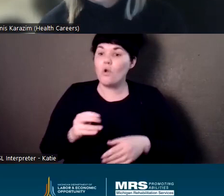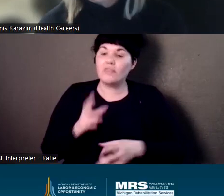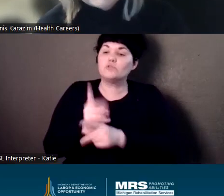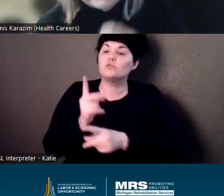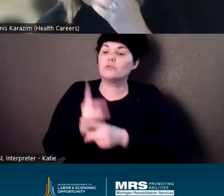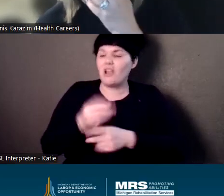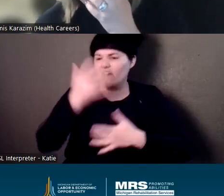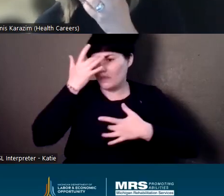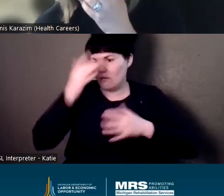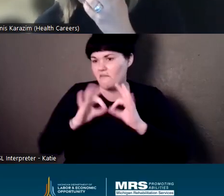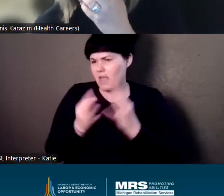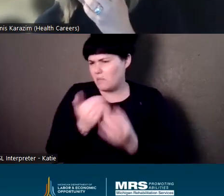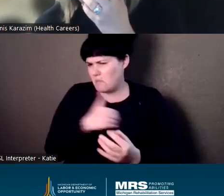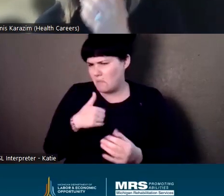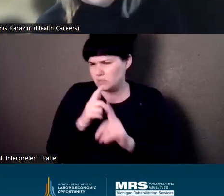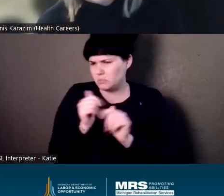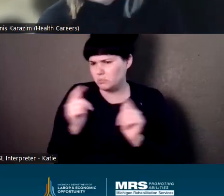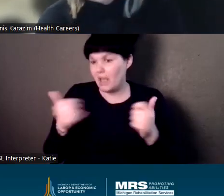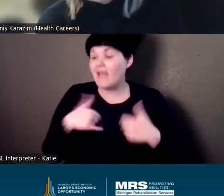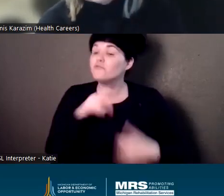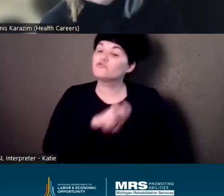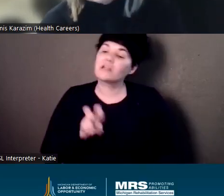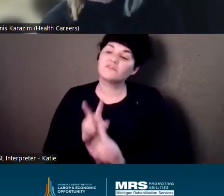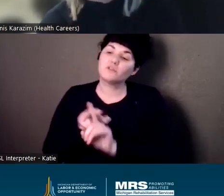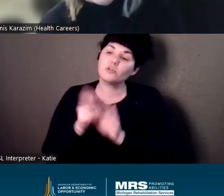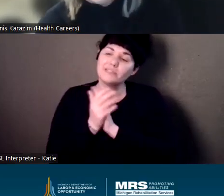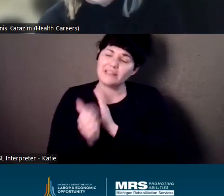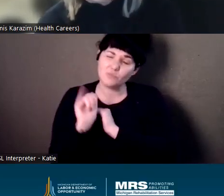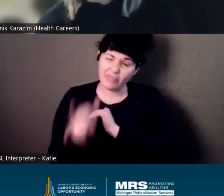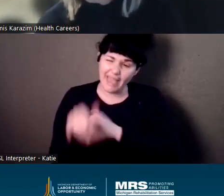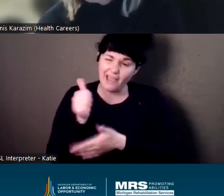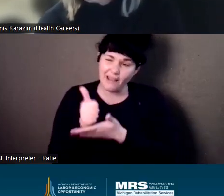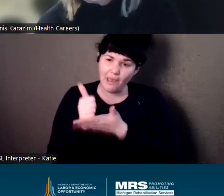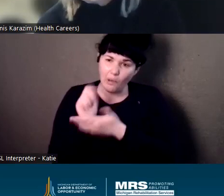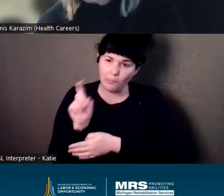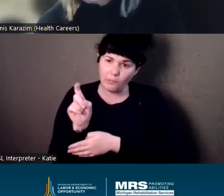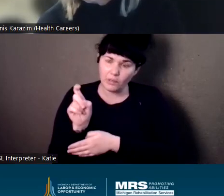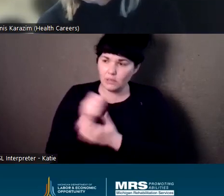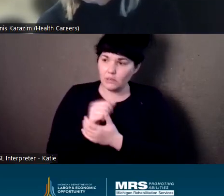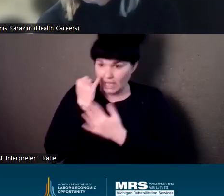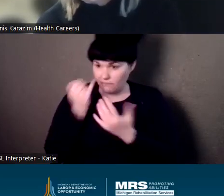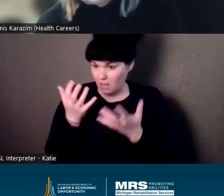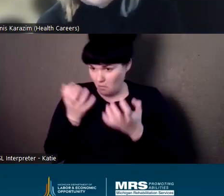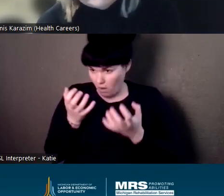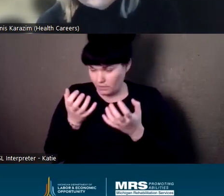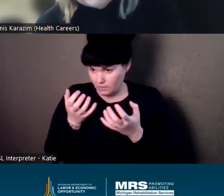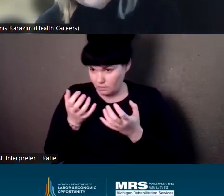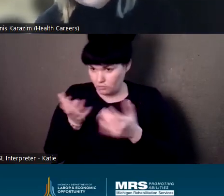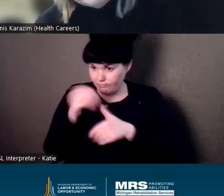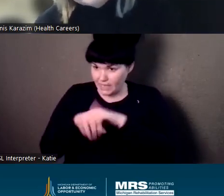that, those, I guess, transferable skills, would that be helpful as they are moving into some of these type of positions?